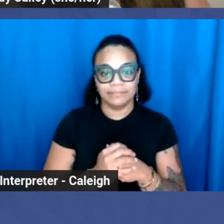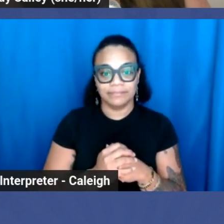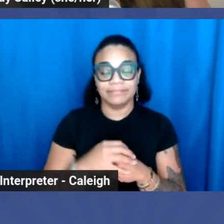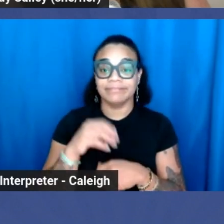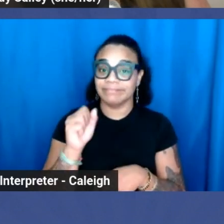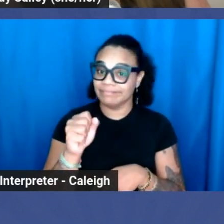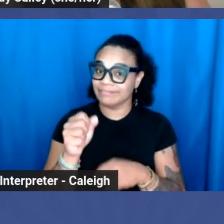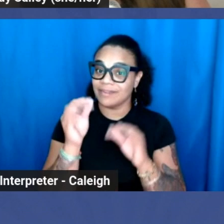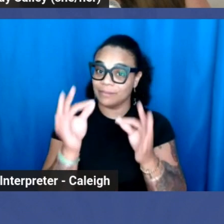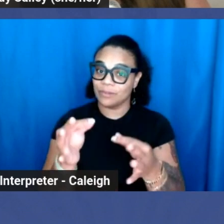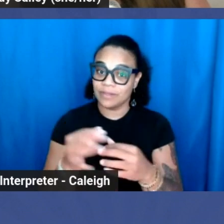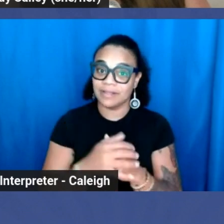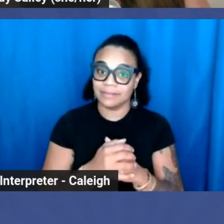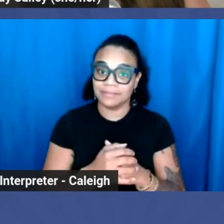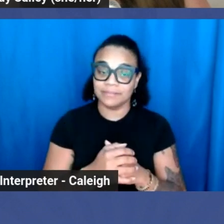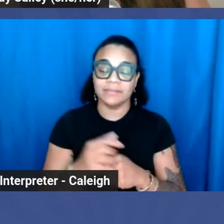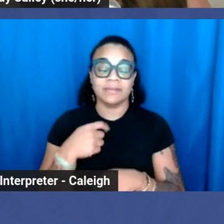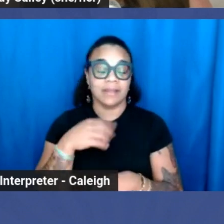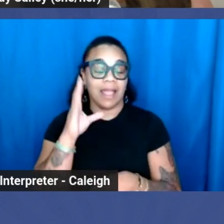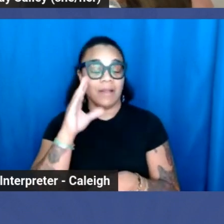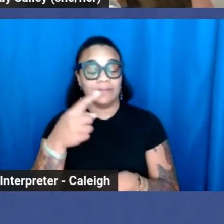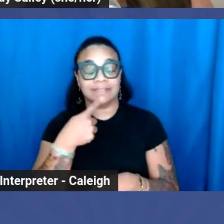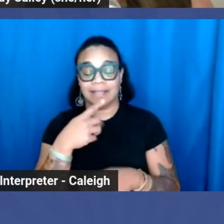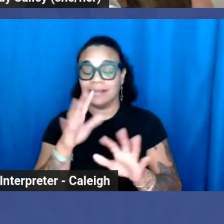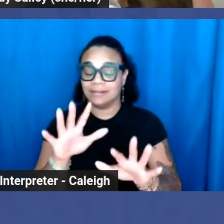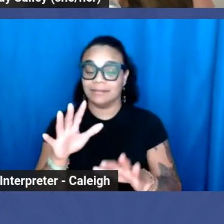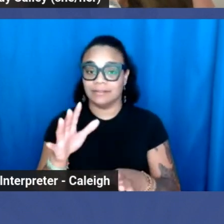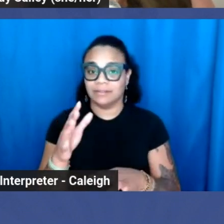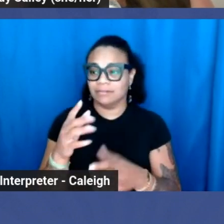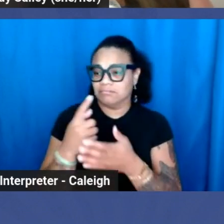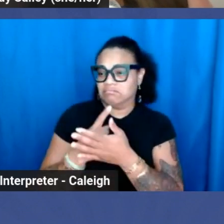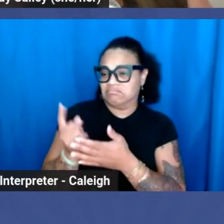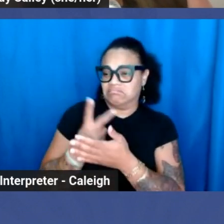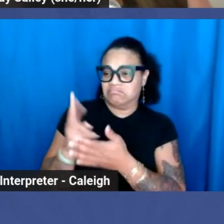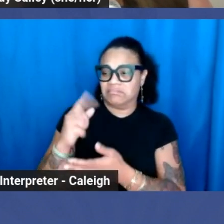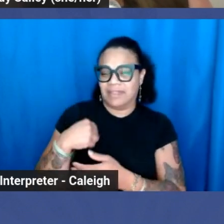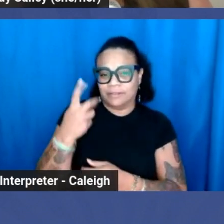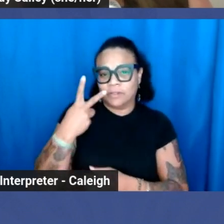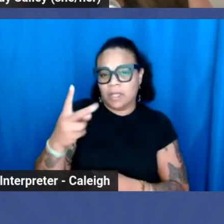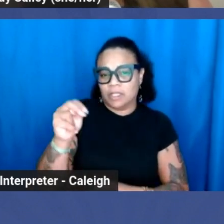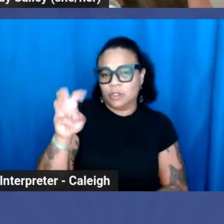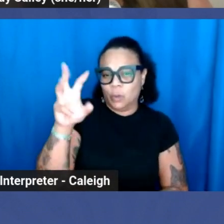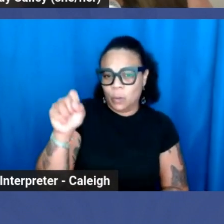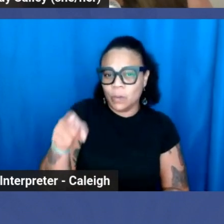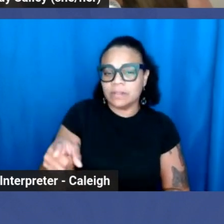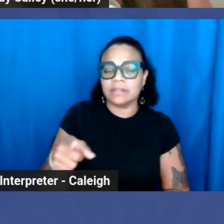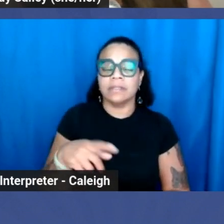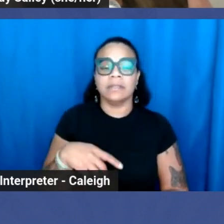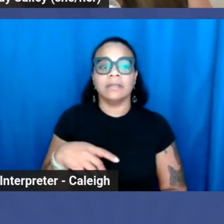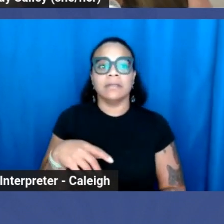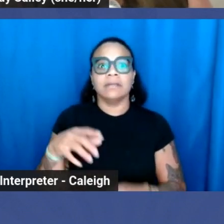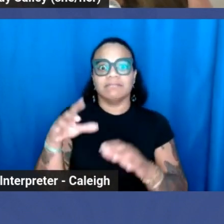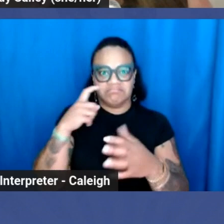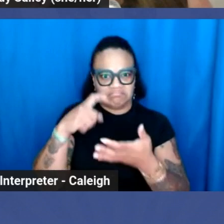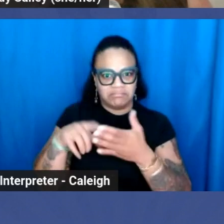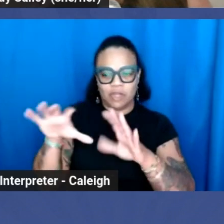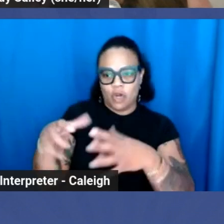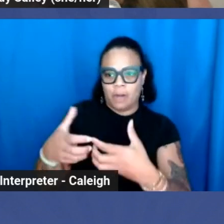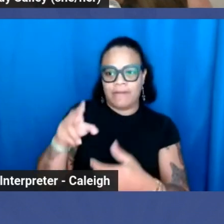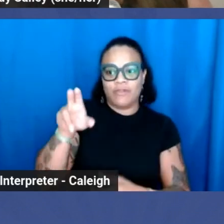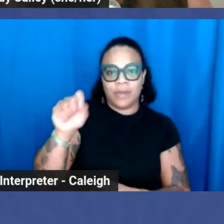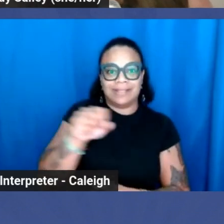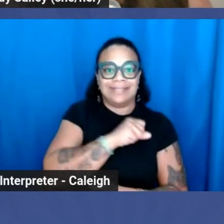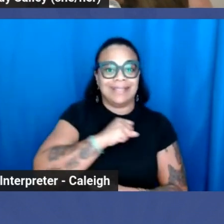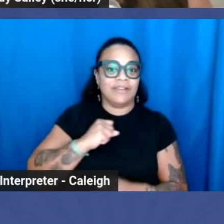Yeah, absolutely. I will say I saw in the news a couple weeks ago that there are a group of U.S. senators who